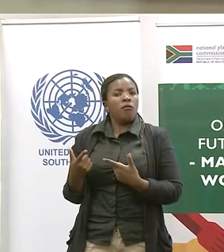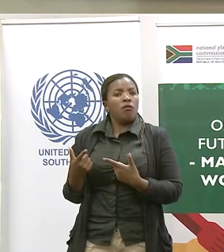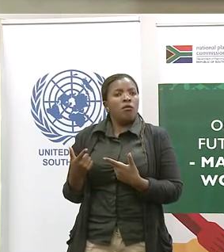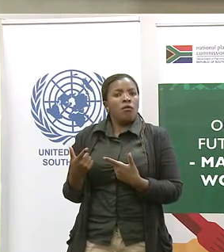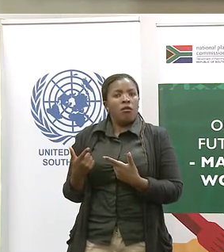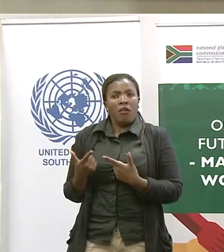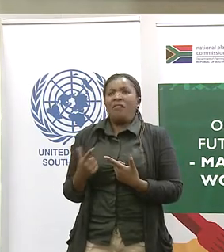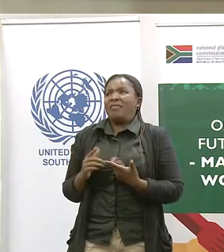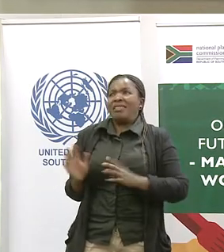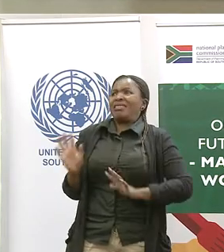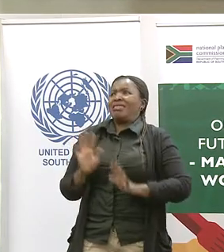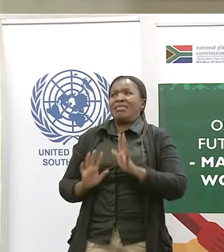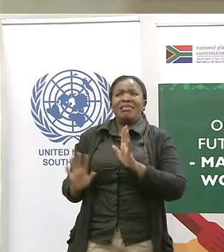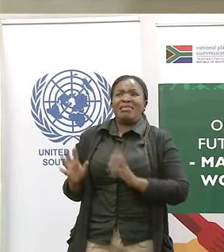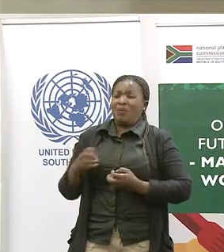utterly miserable lives.